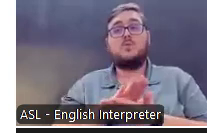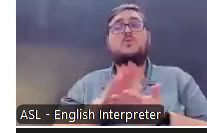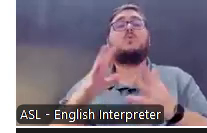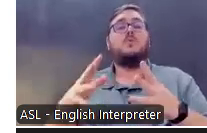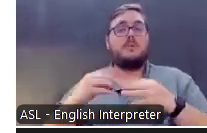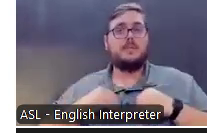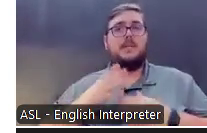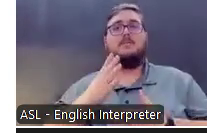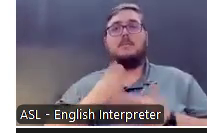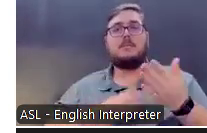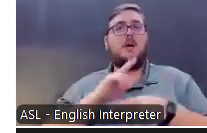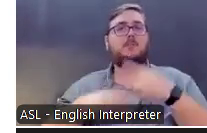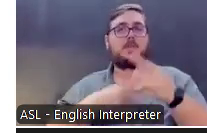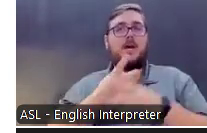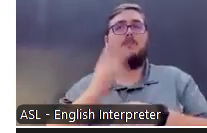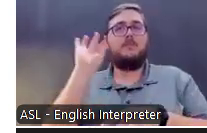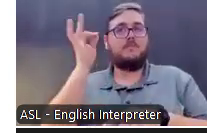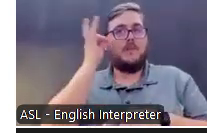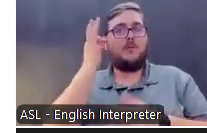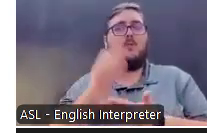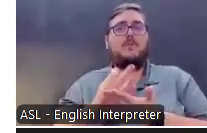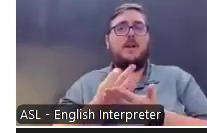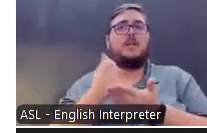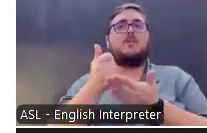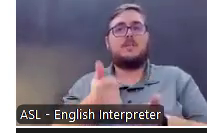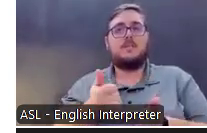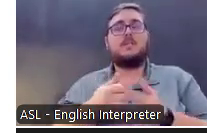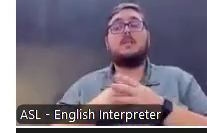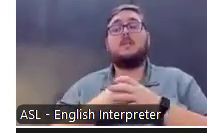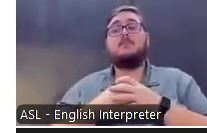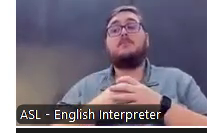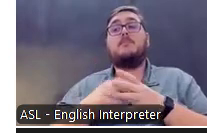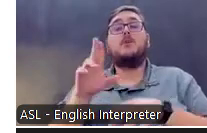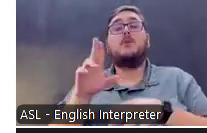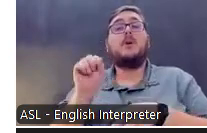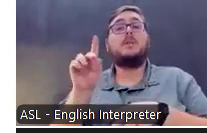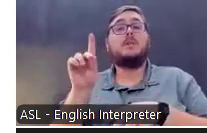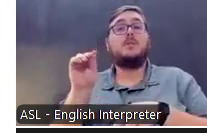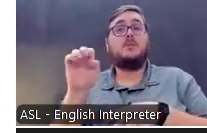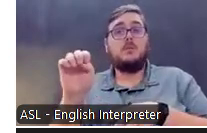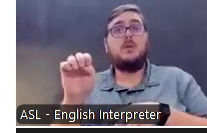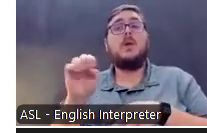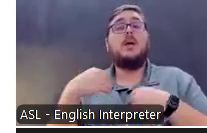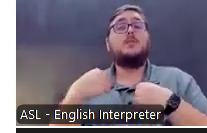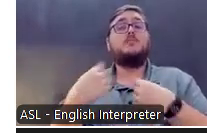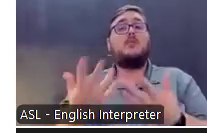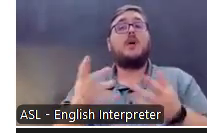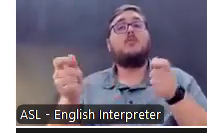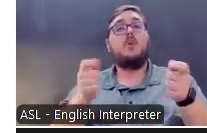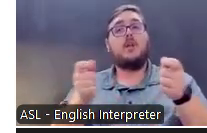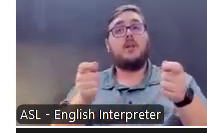For our purposes today, the U.S. Department of Education has promulgated regulations under Section 504, some specifically